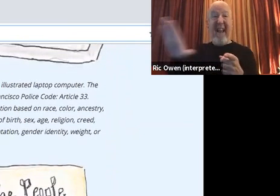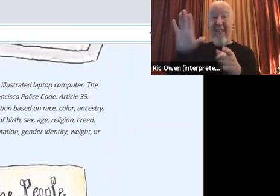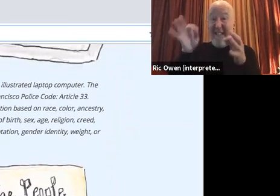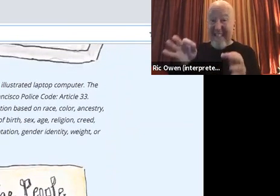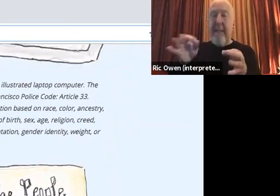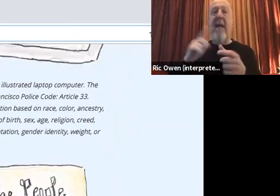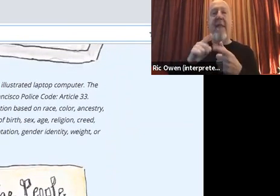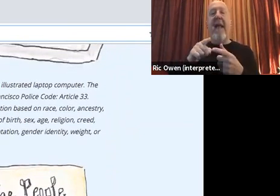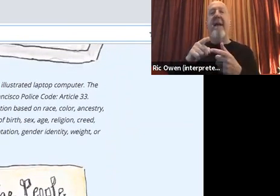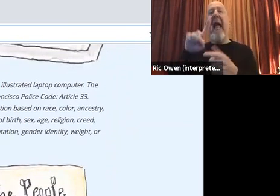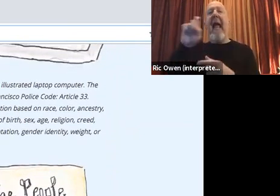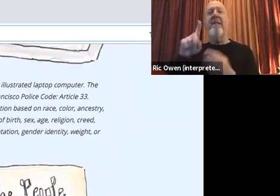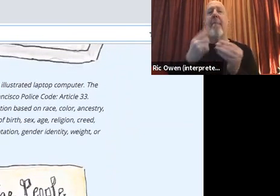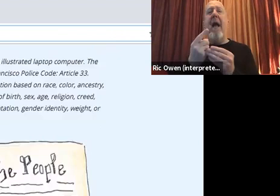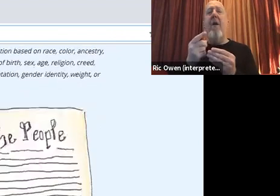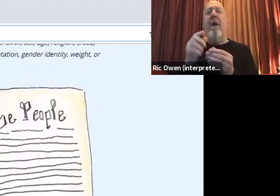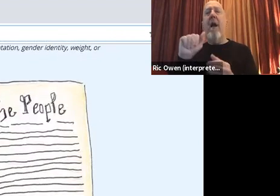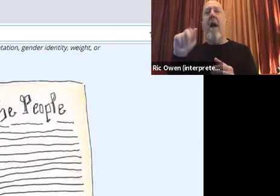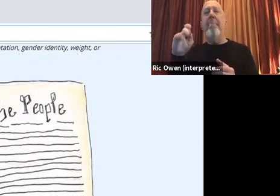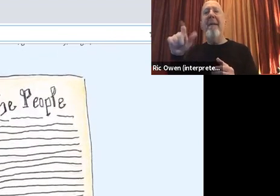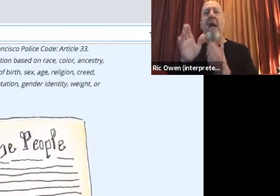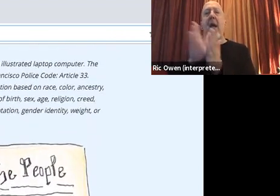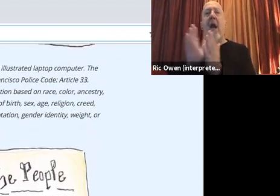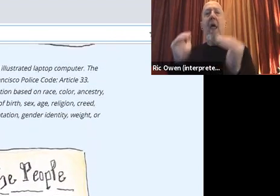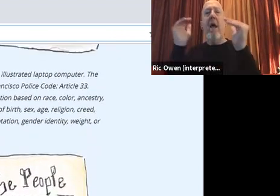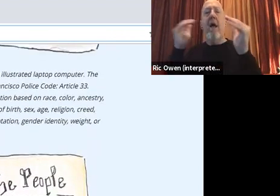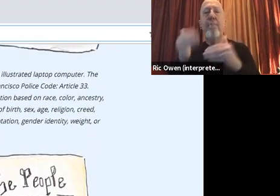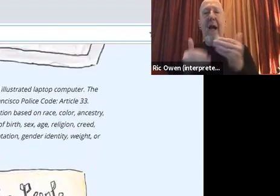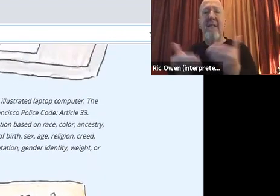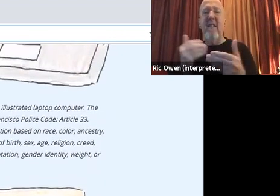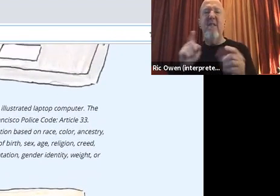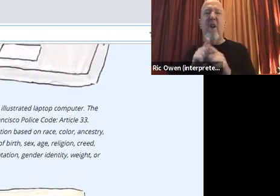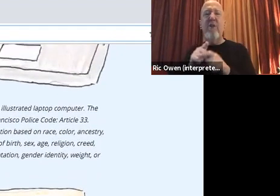There are other arguments that you can also make that are listed in our toolkit.